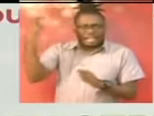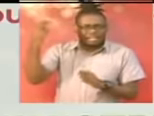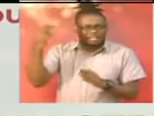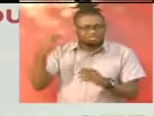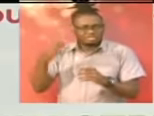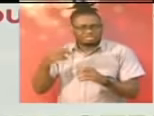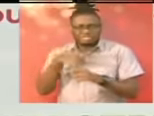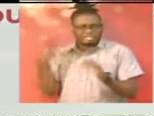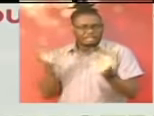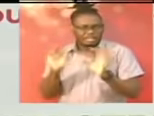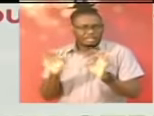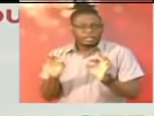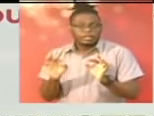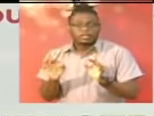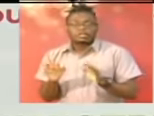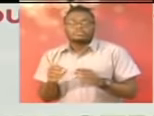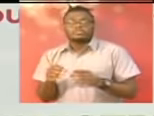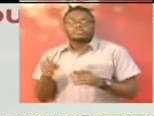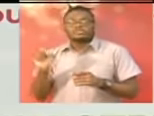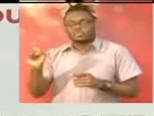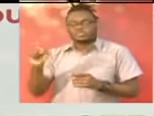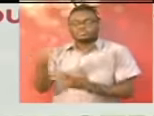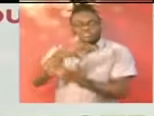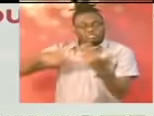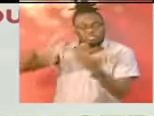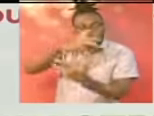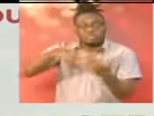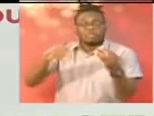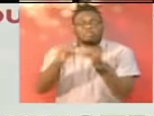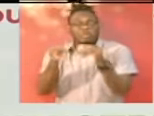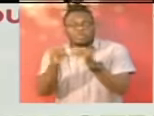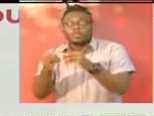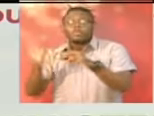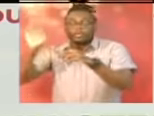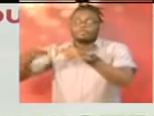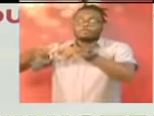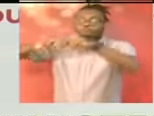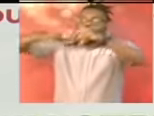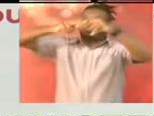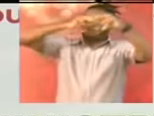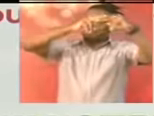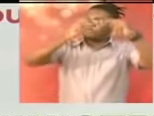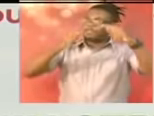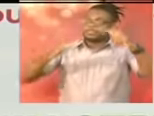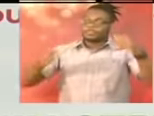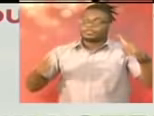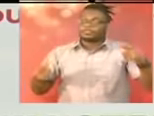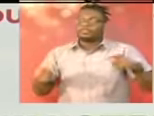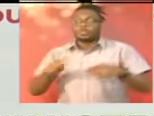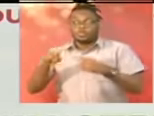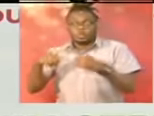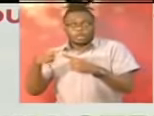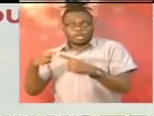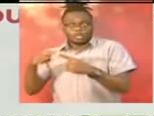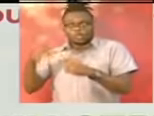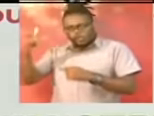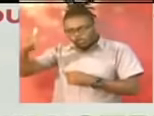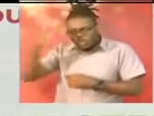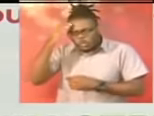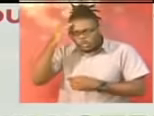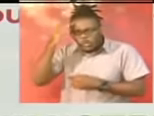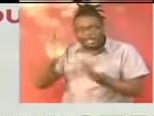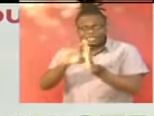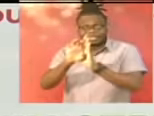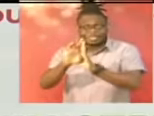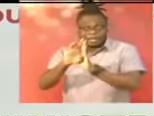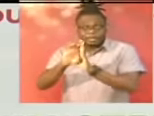reduce transmission. So wherever we know that we may not be feeling exceptionally well, this is an opportunity for us not